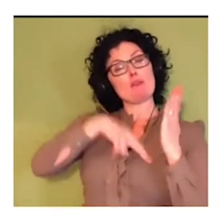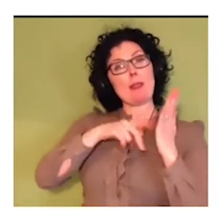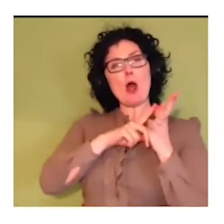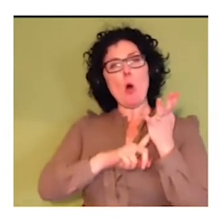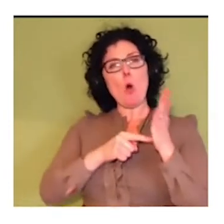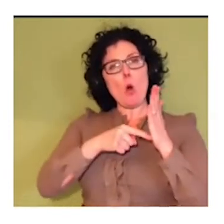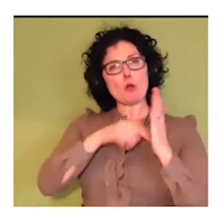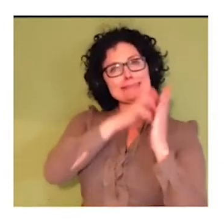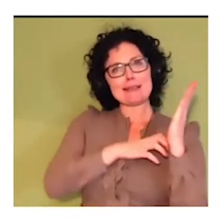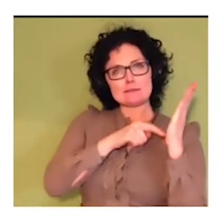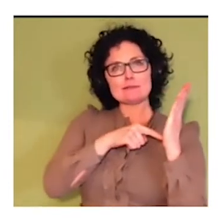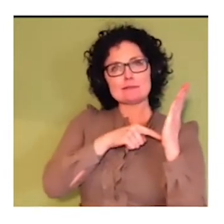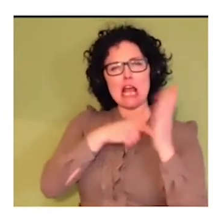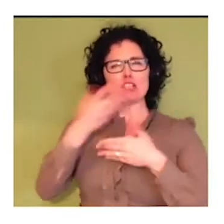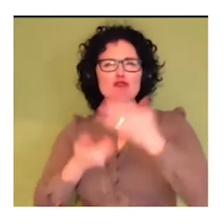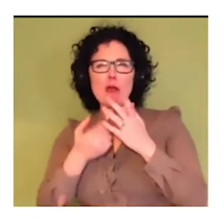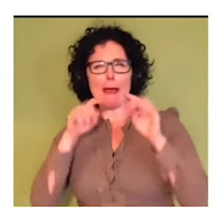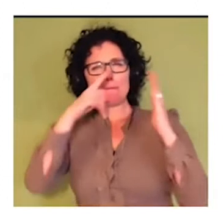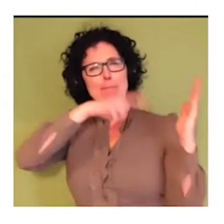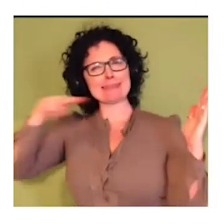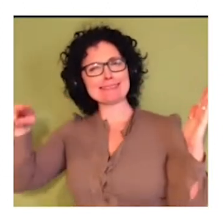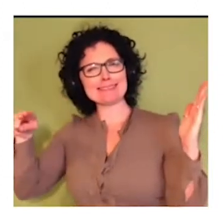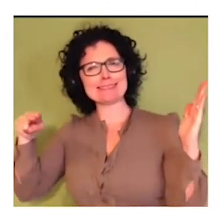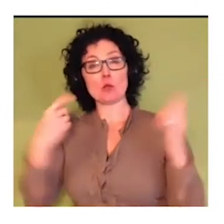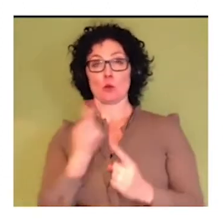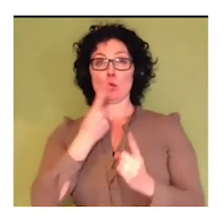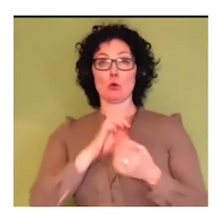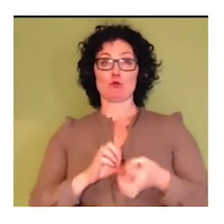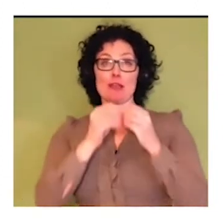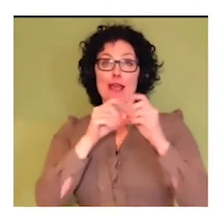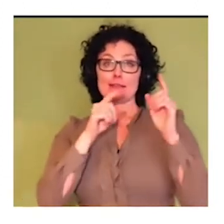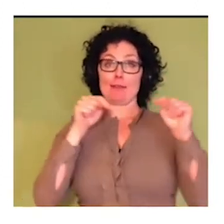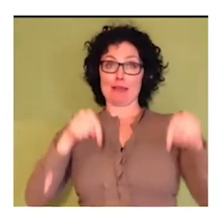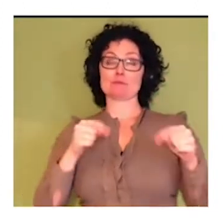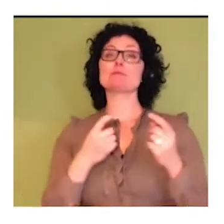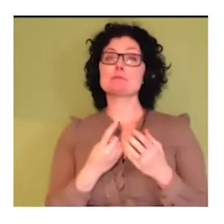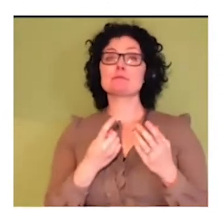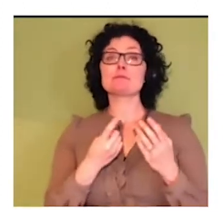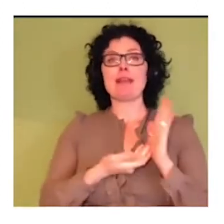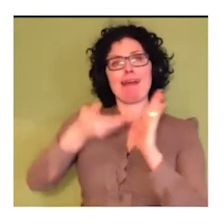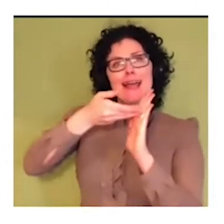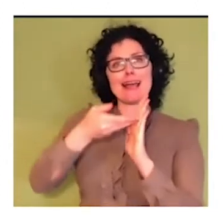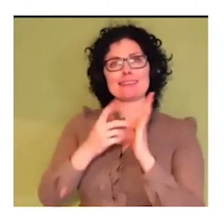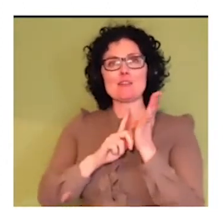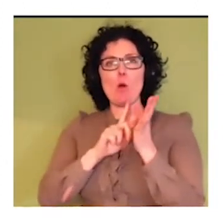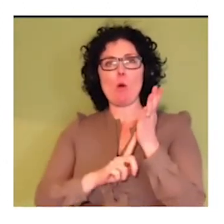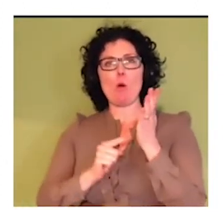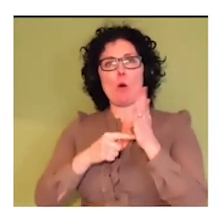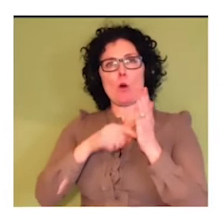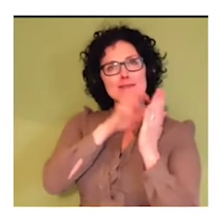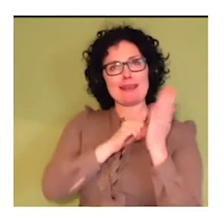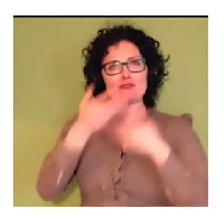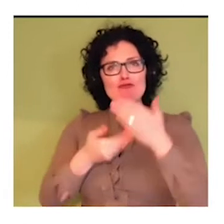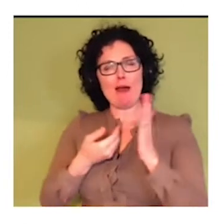is about. The person that created this publication has entered the alt text to describe each image. Let's keep